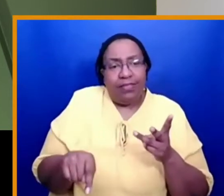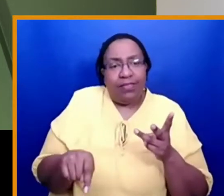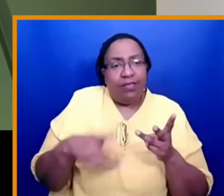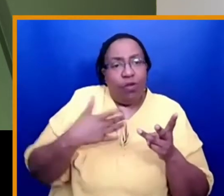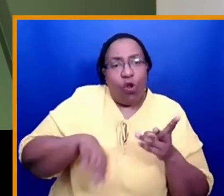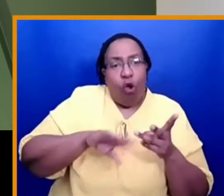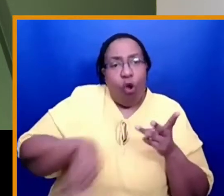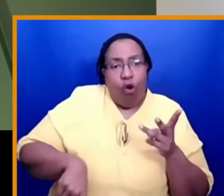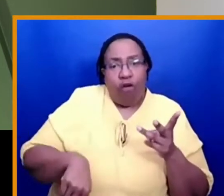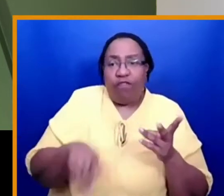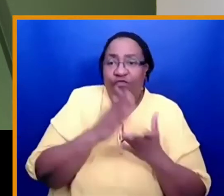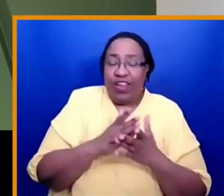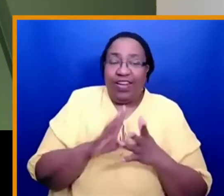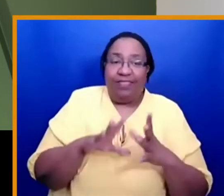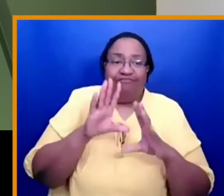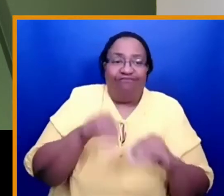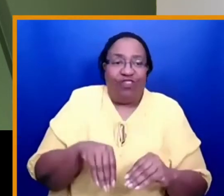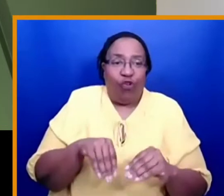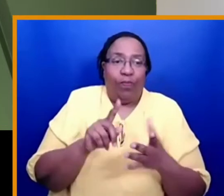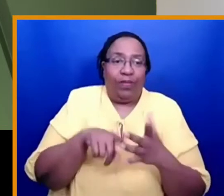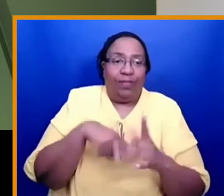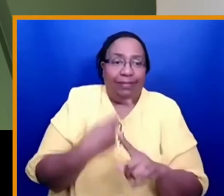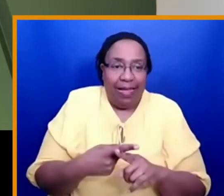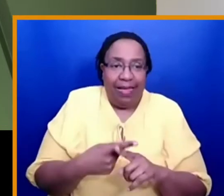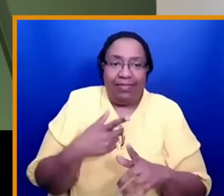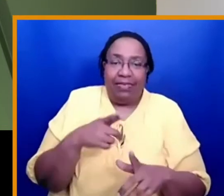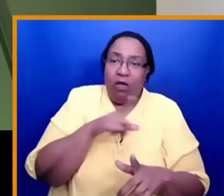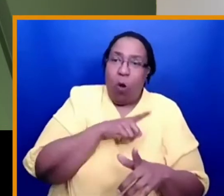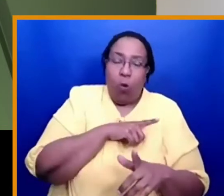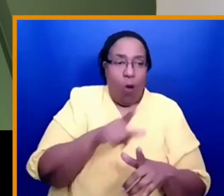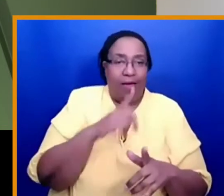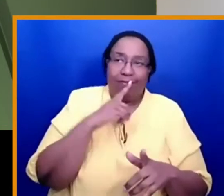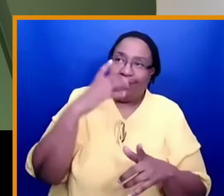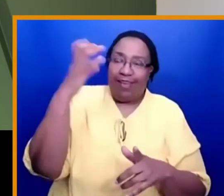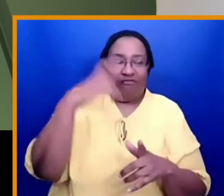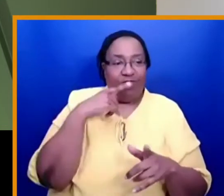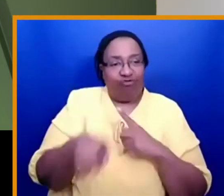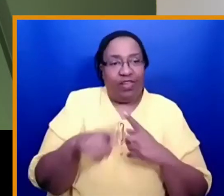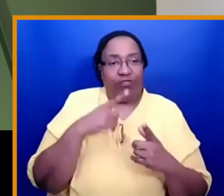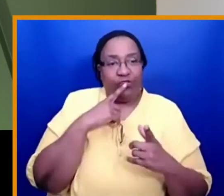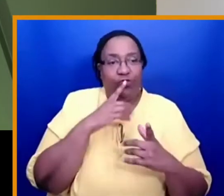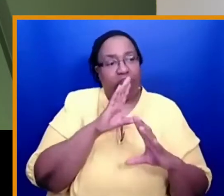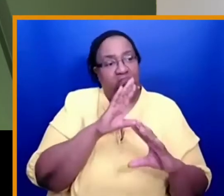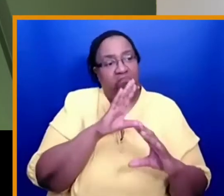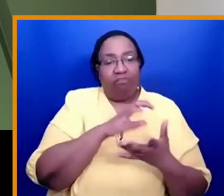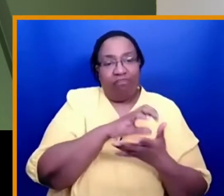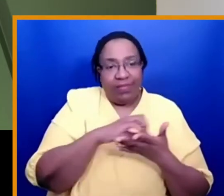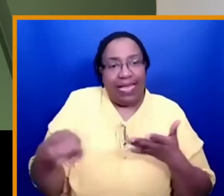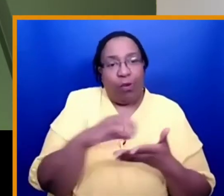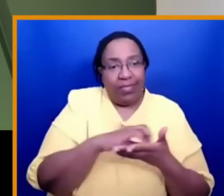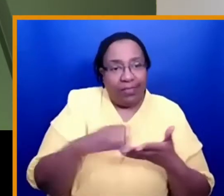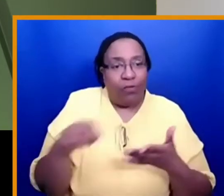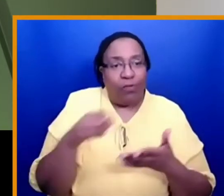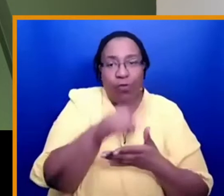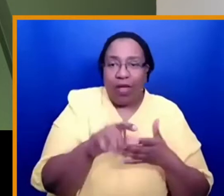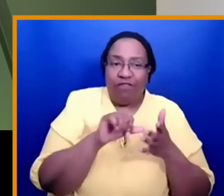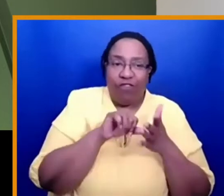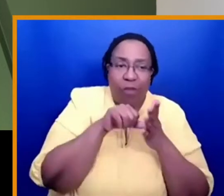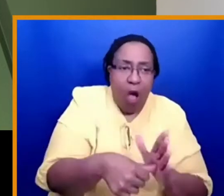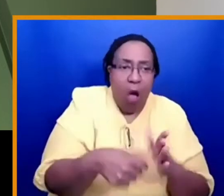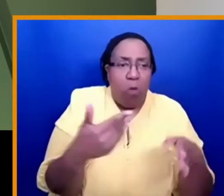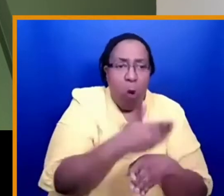that government isn't taking more money in tax away from hardworking families whilst their budgets are being hit by huge cost of living rises. I was even